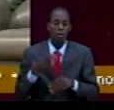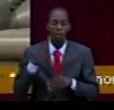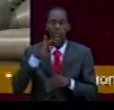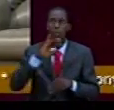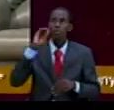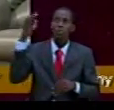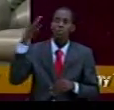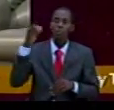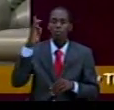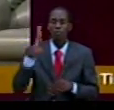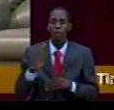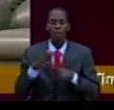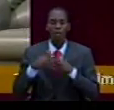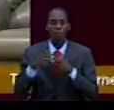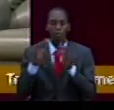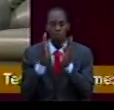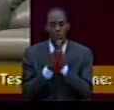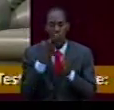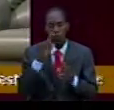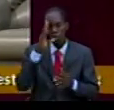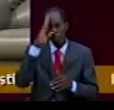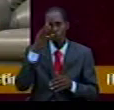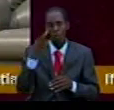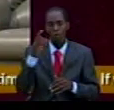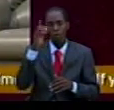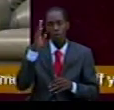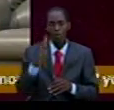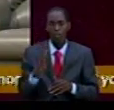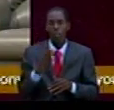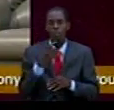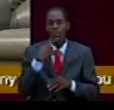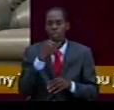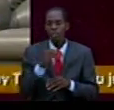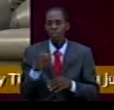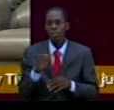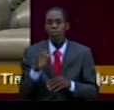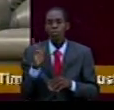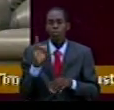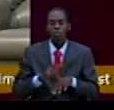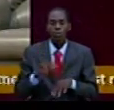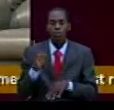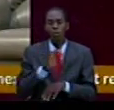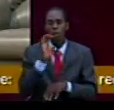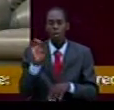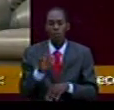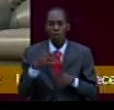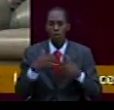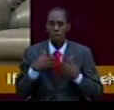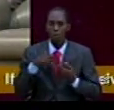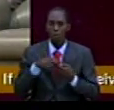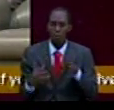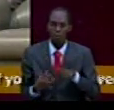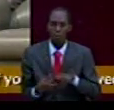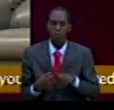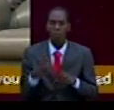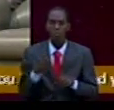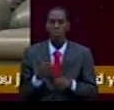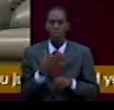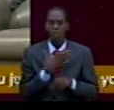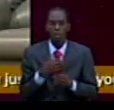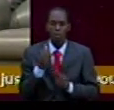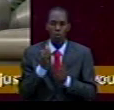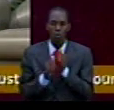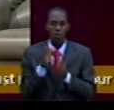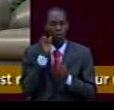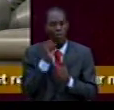prayed, he told her that anywhere you know that you have challenges, you should lay your hand upon that place, which I did.